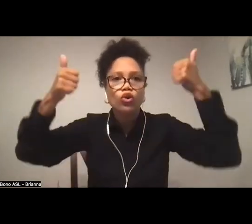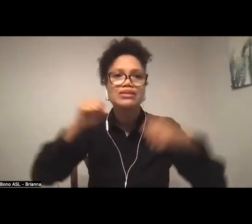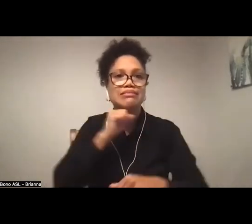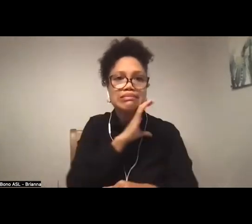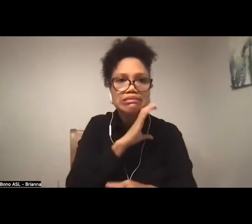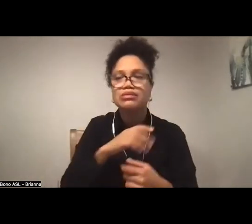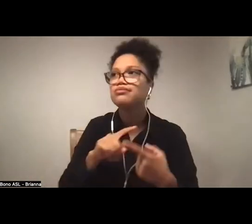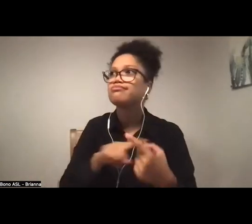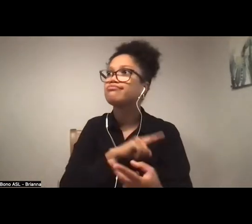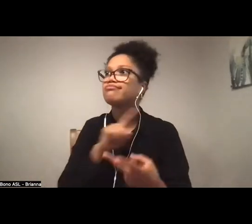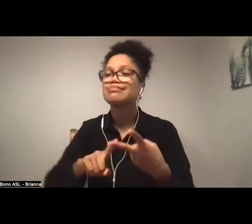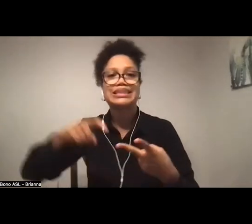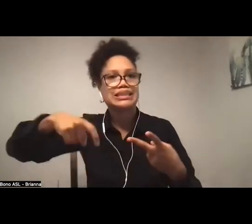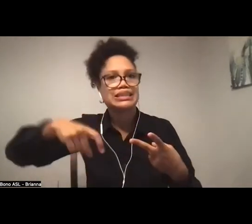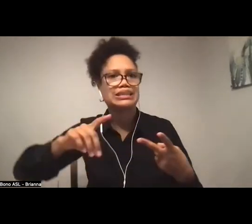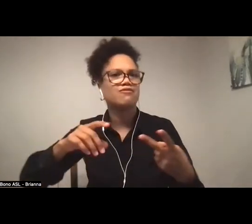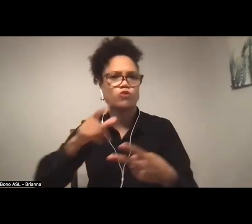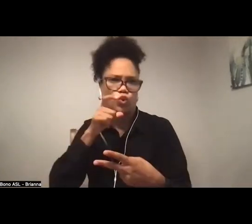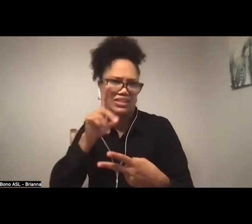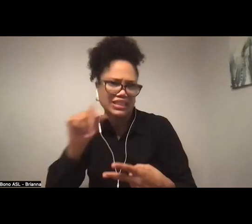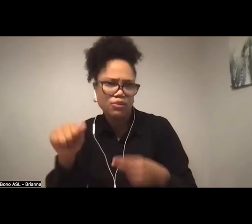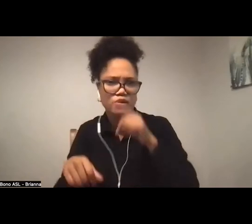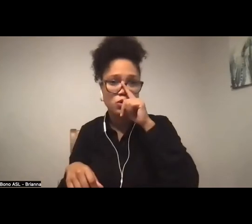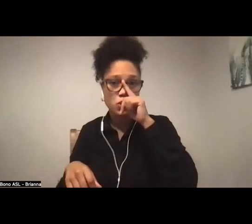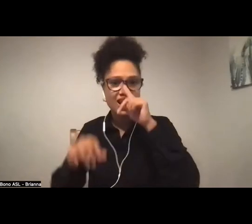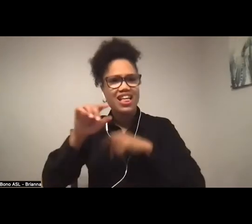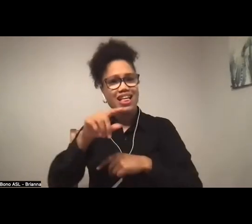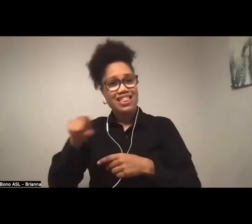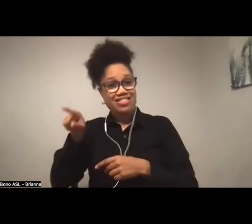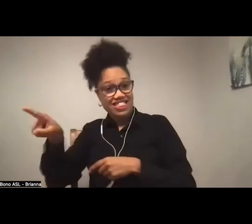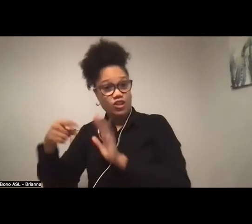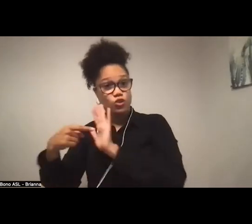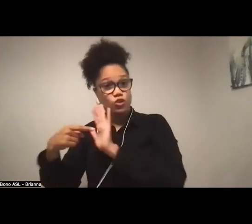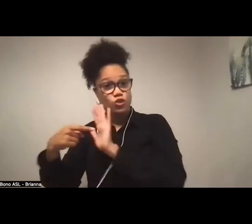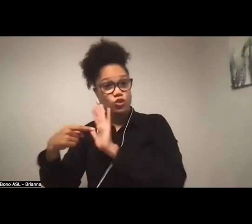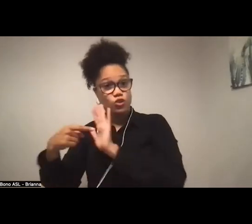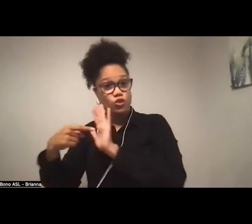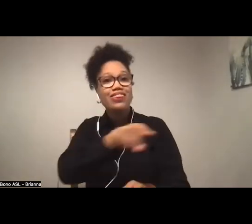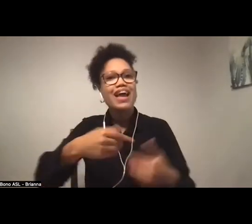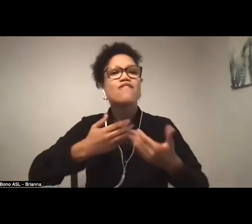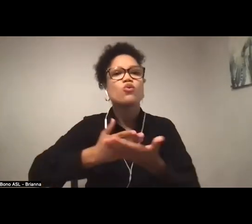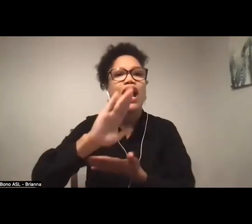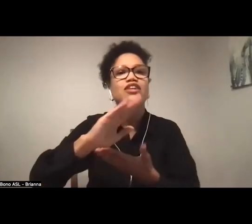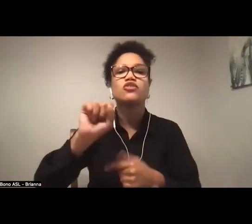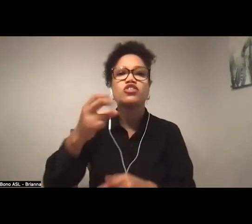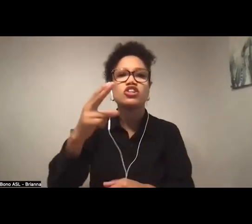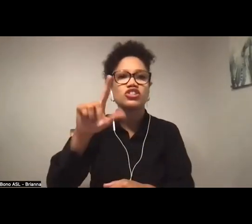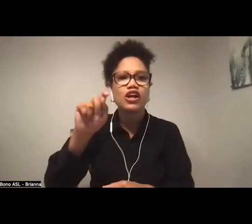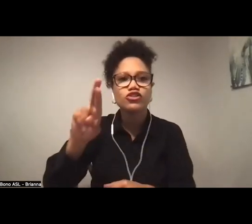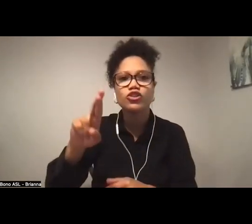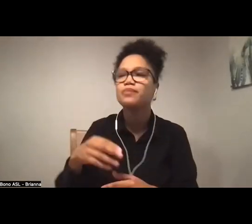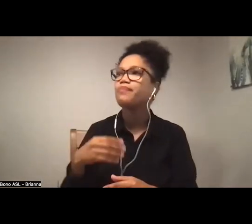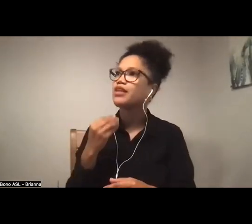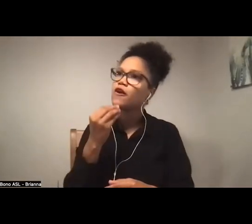to shelter and to love and to food and to all of the things necessary